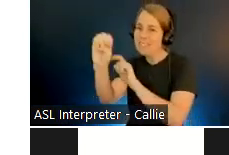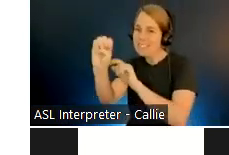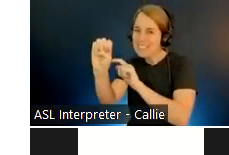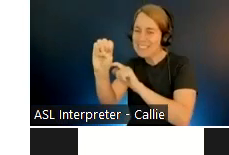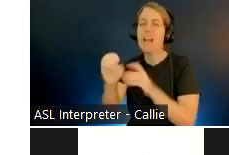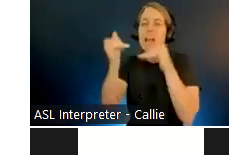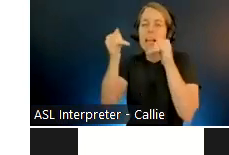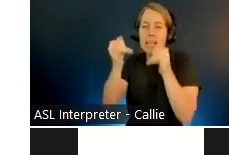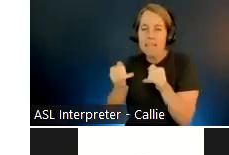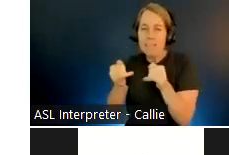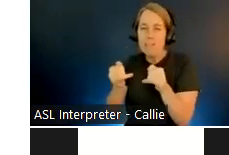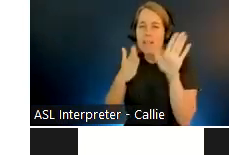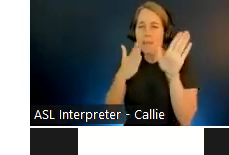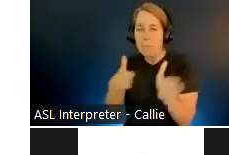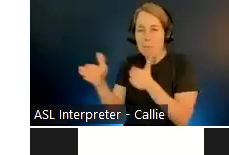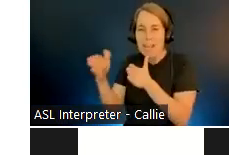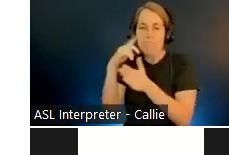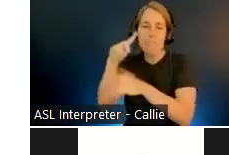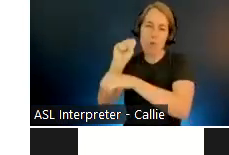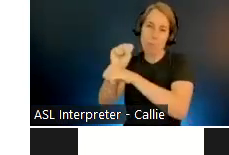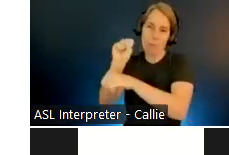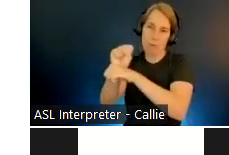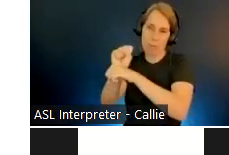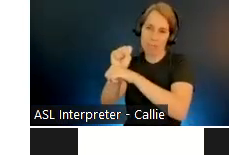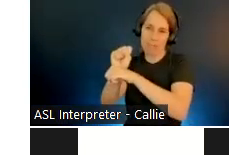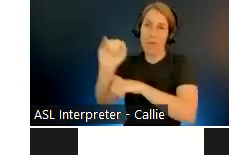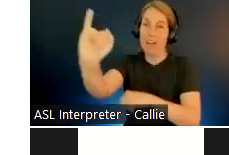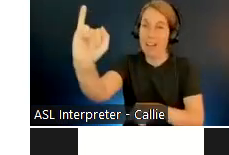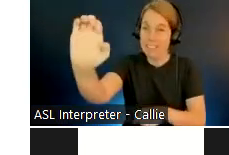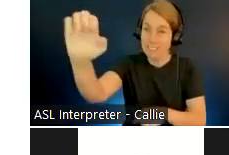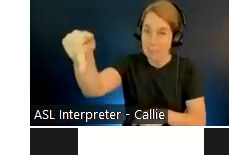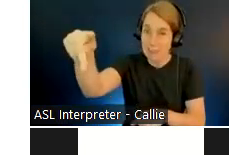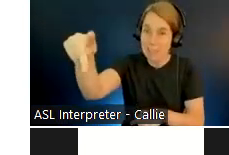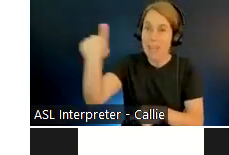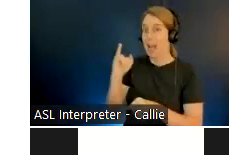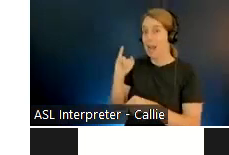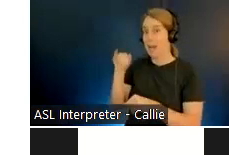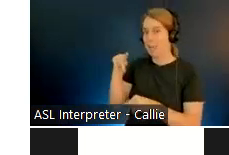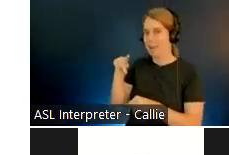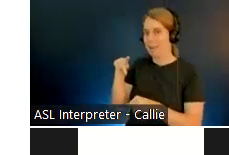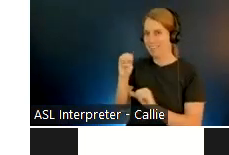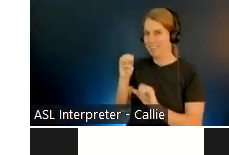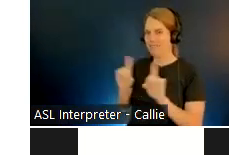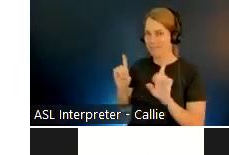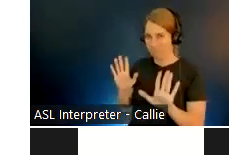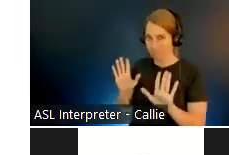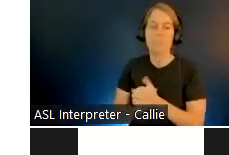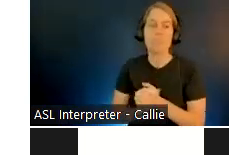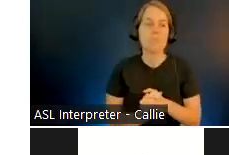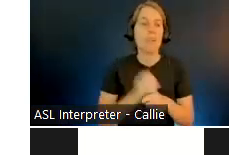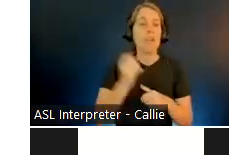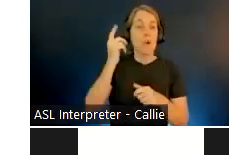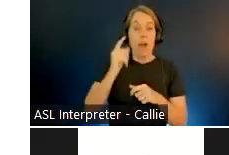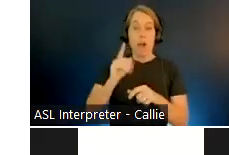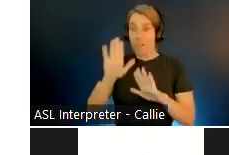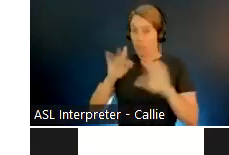So the transition services would promote the achievement of the employment outcome identified on the IPE.